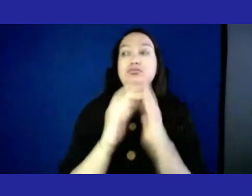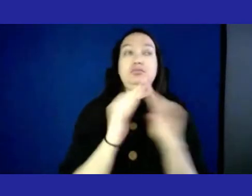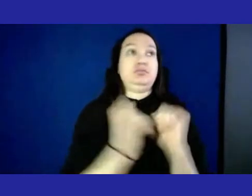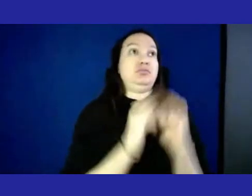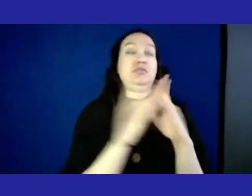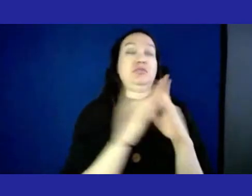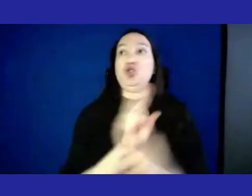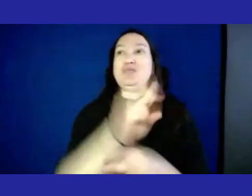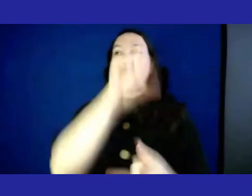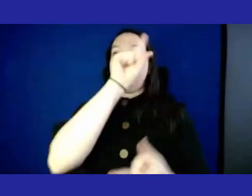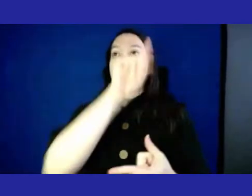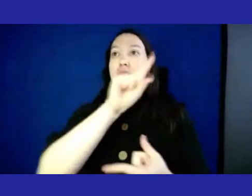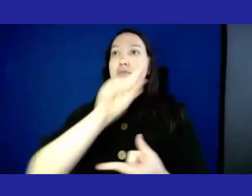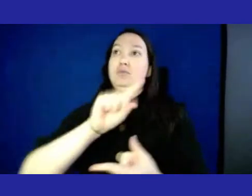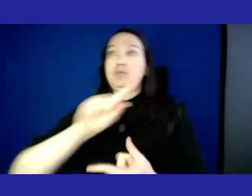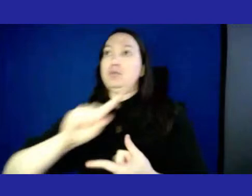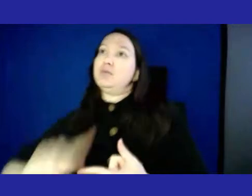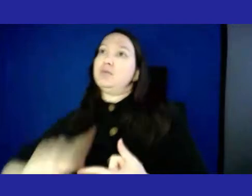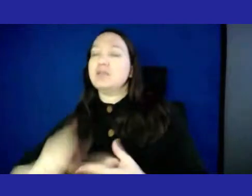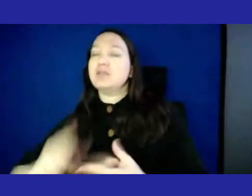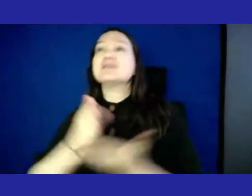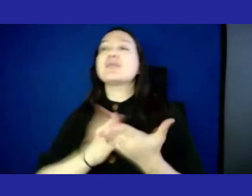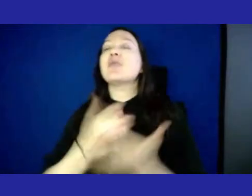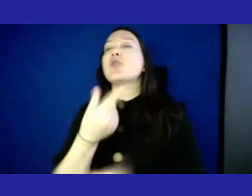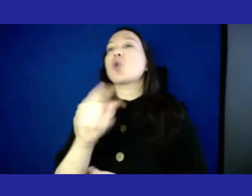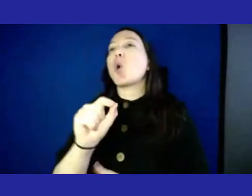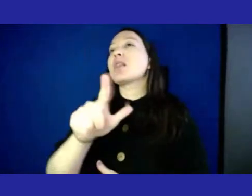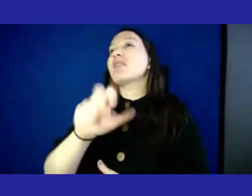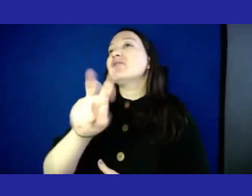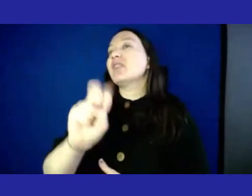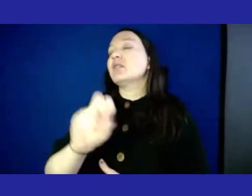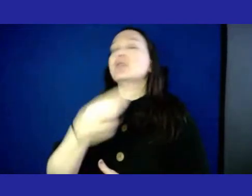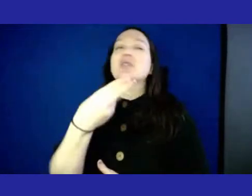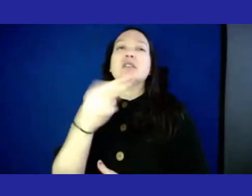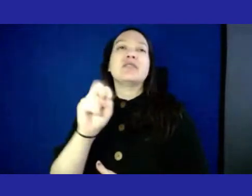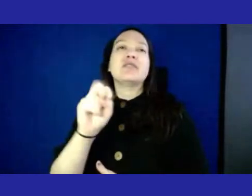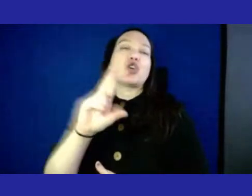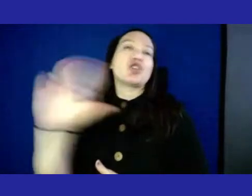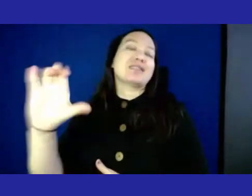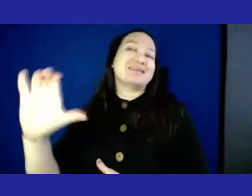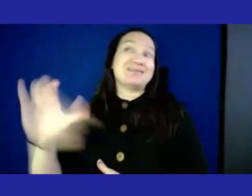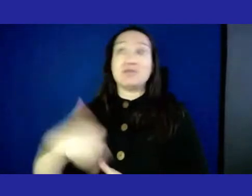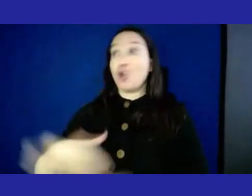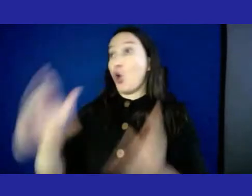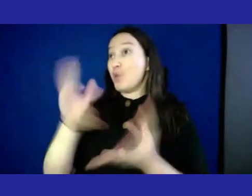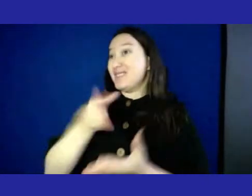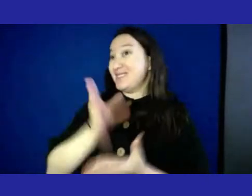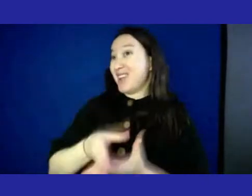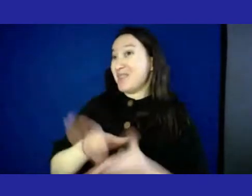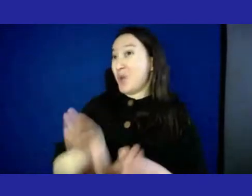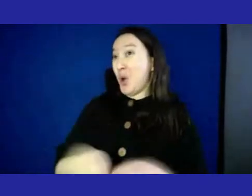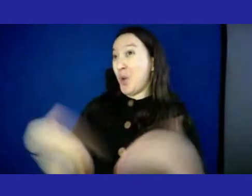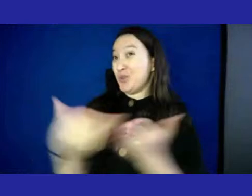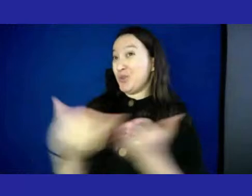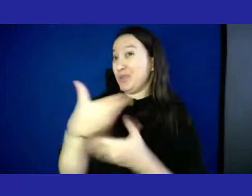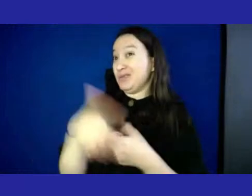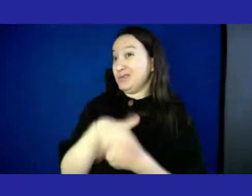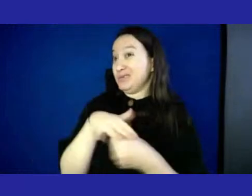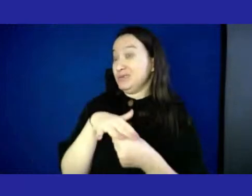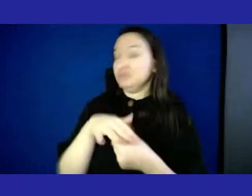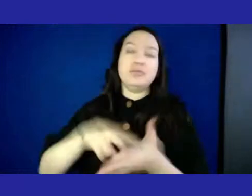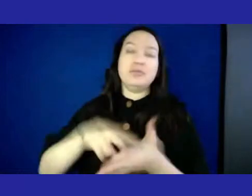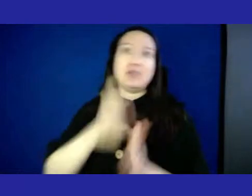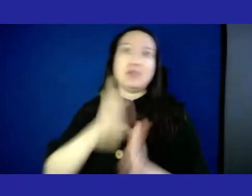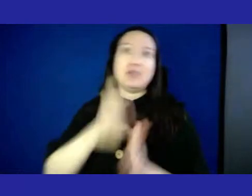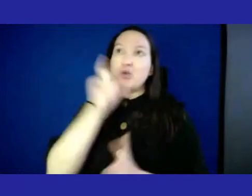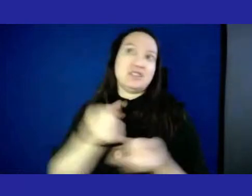been using them less and less on some of those go lives for the HERCs. And the hope is that we'll be able to stop opening new locations, and then we won't need that type of